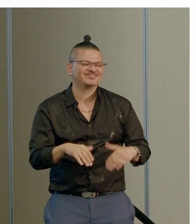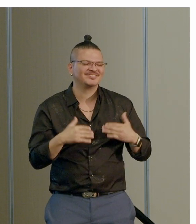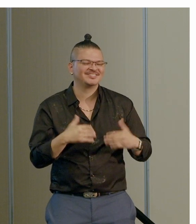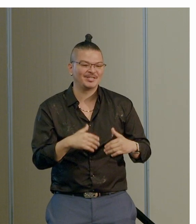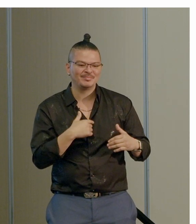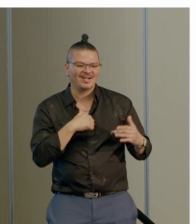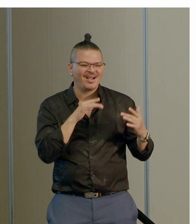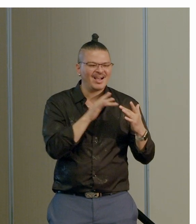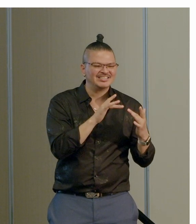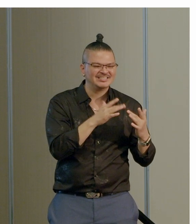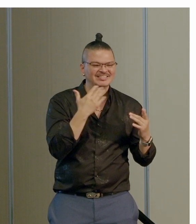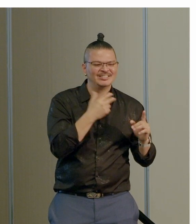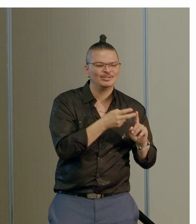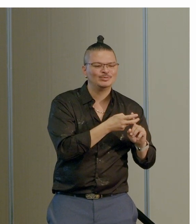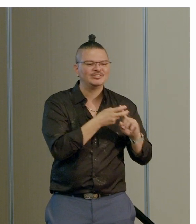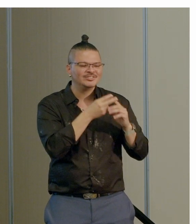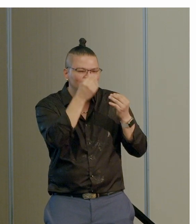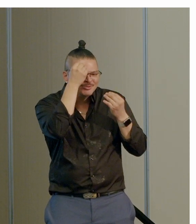me.